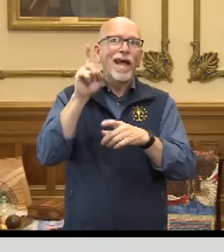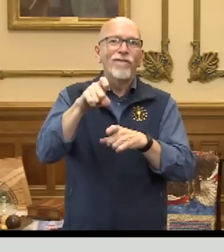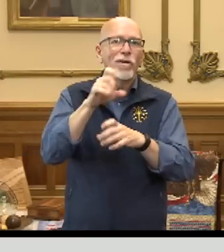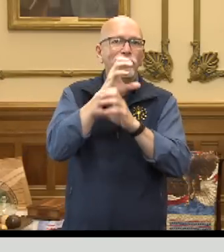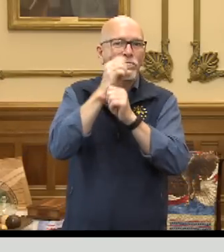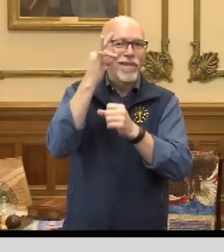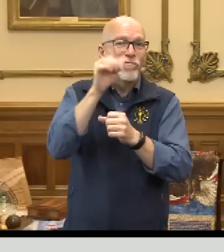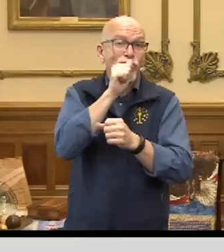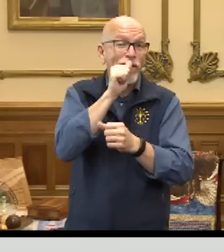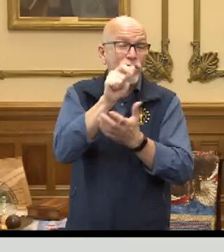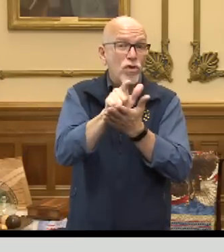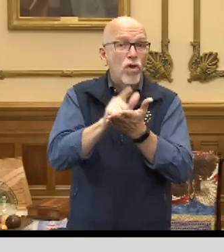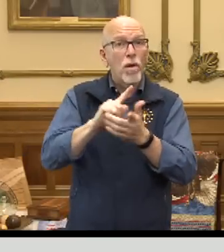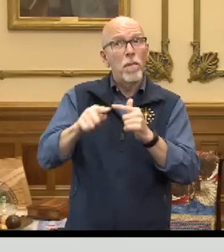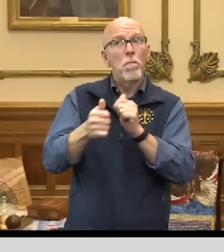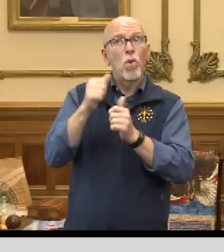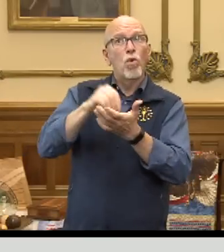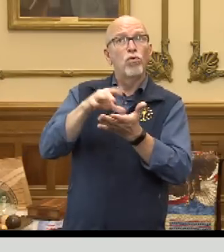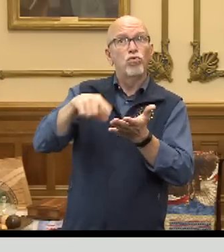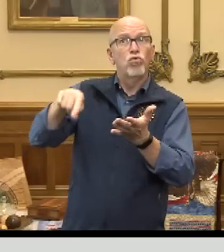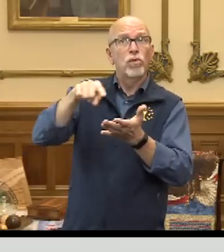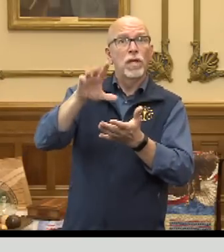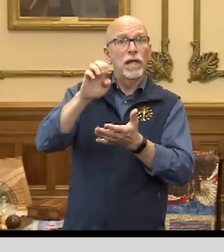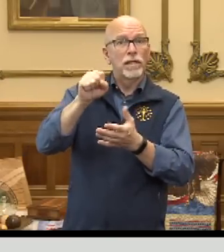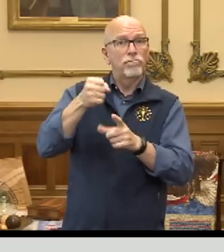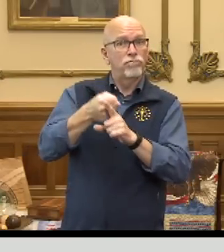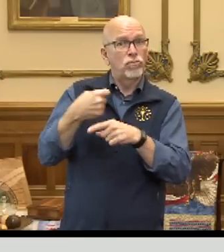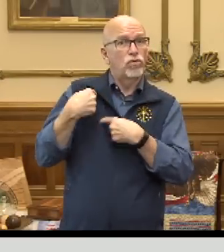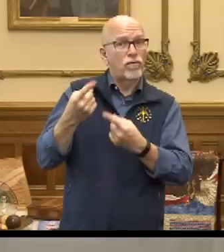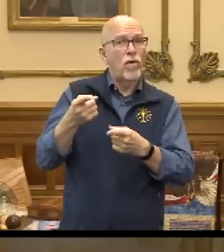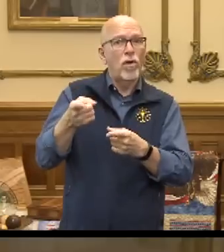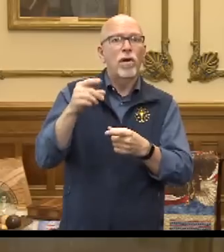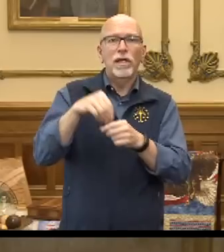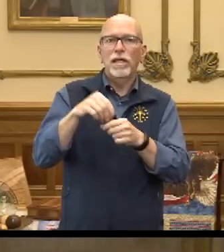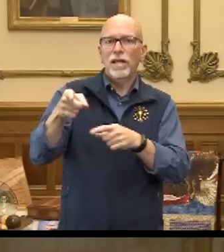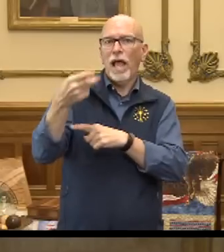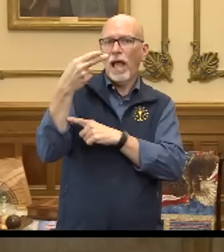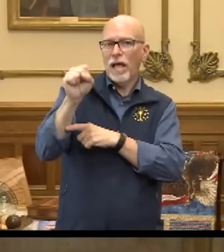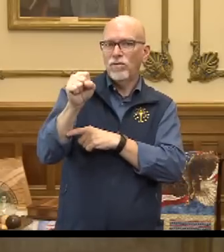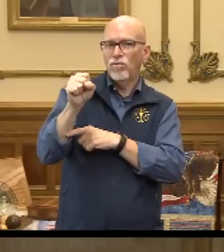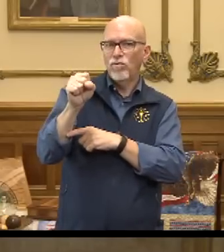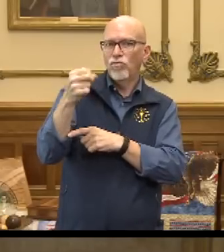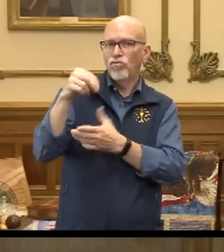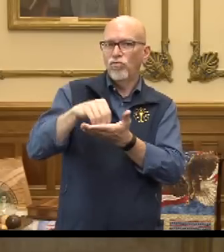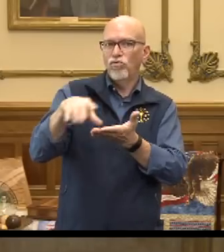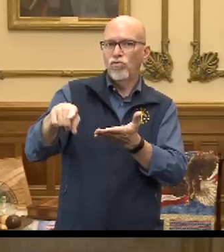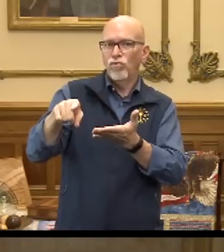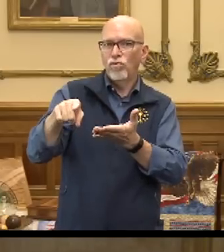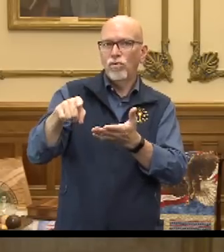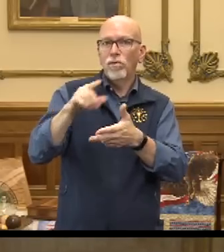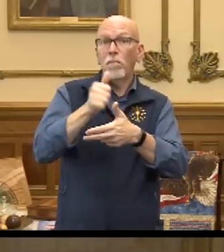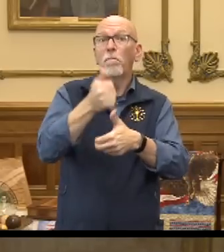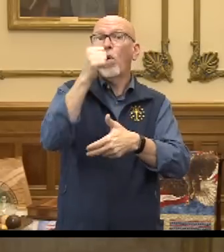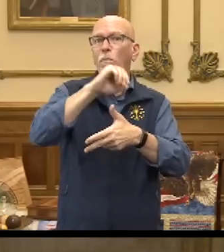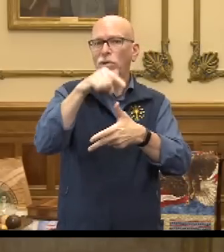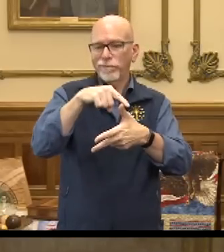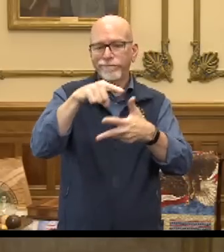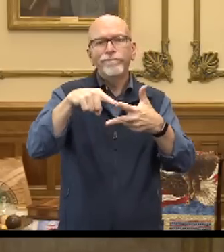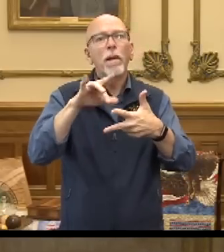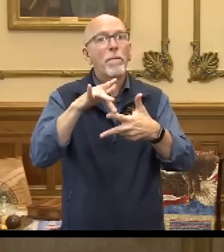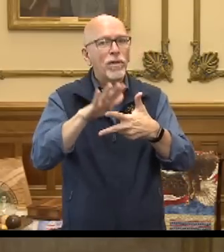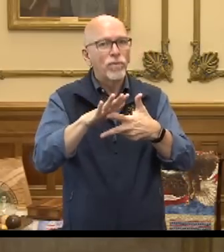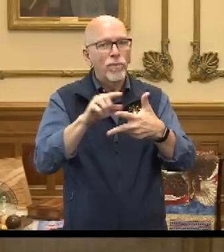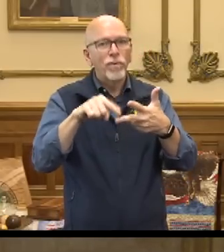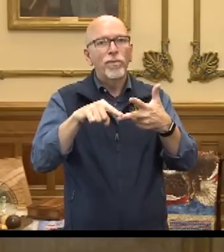laws. The majority of student cases being reported so far are occurring within our high school students, followed by our middle school students and